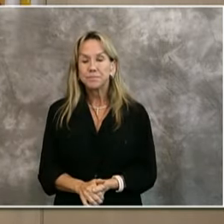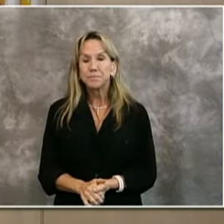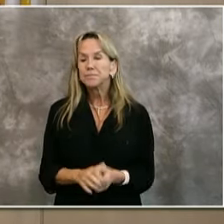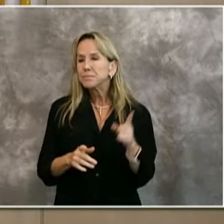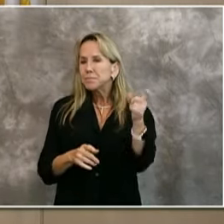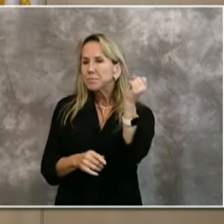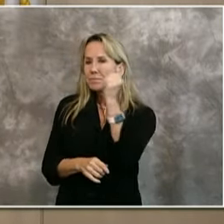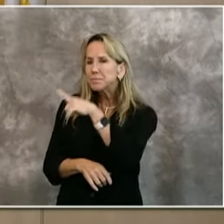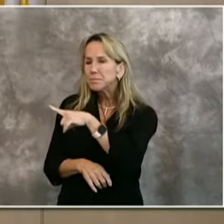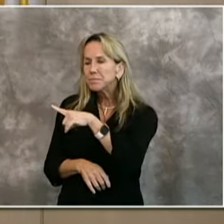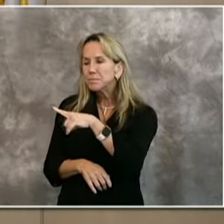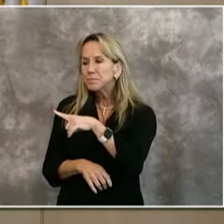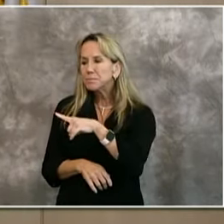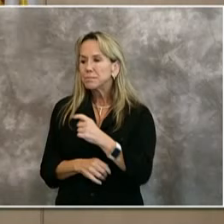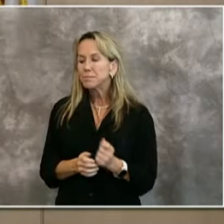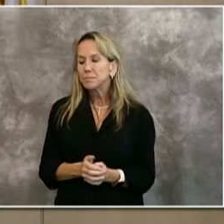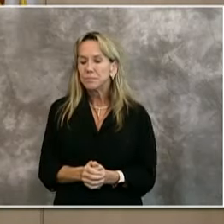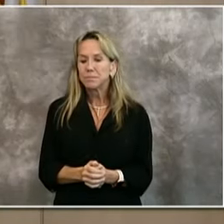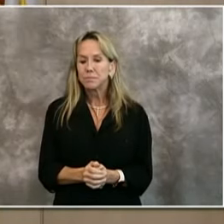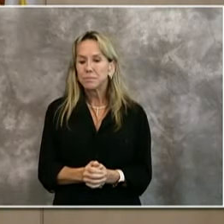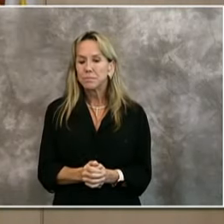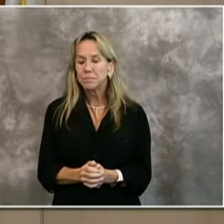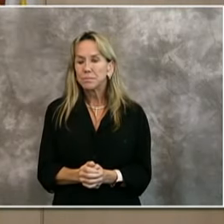And are there any specific measures